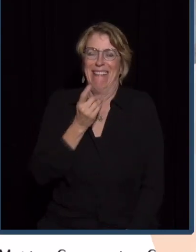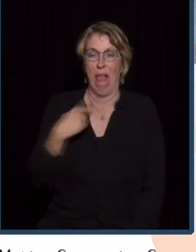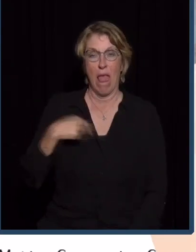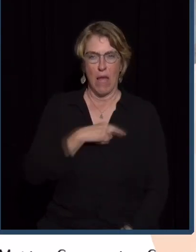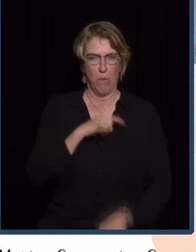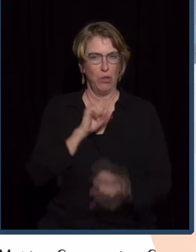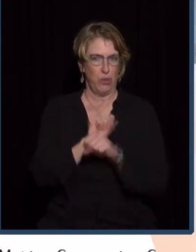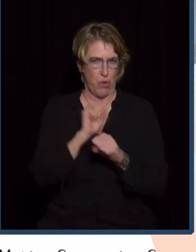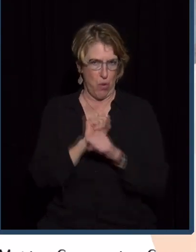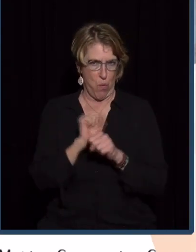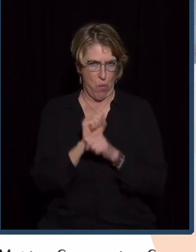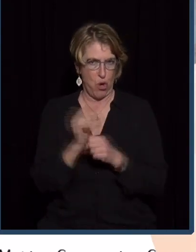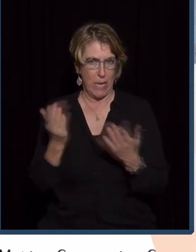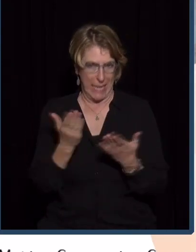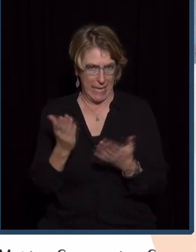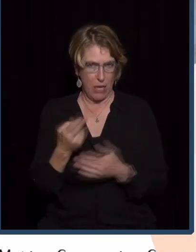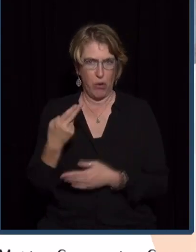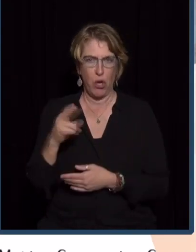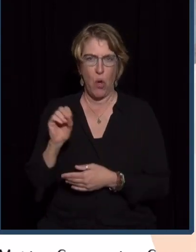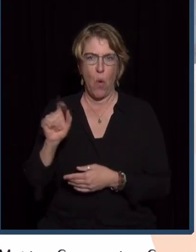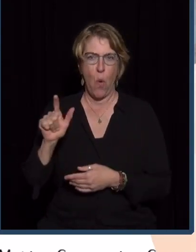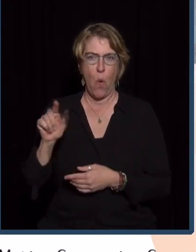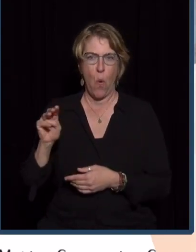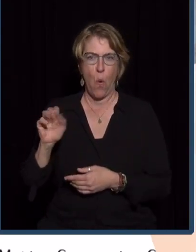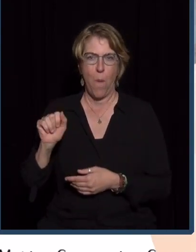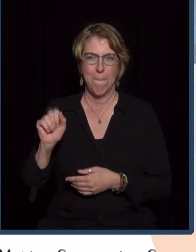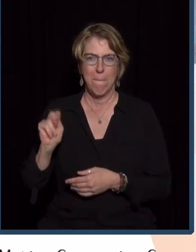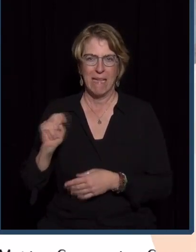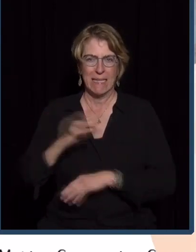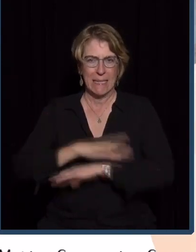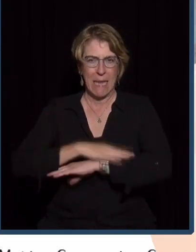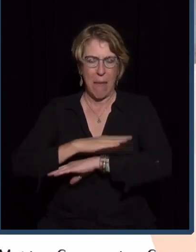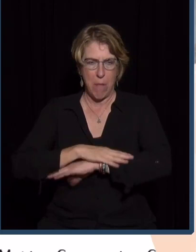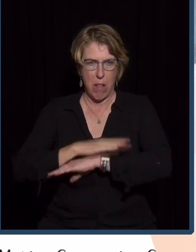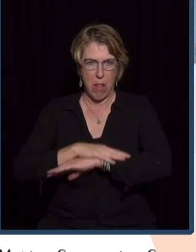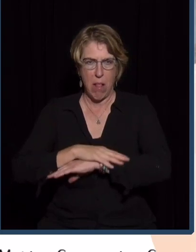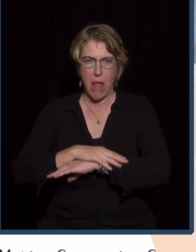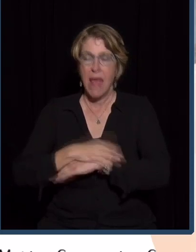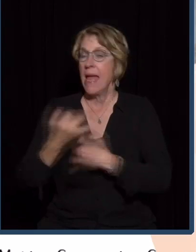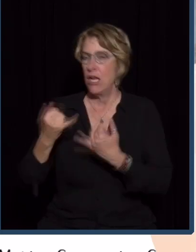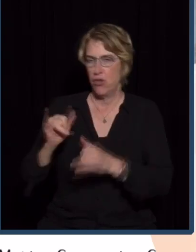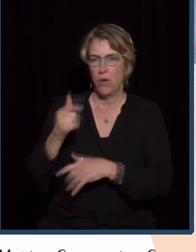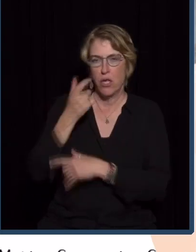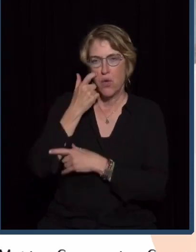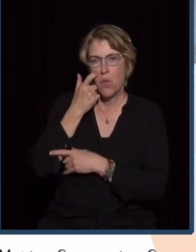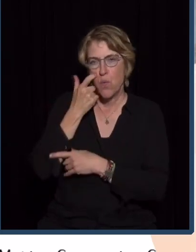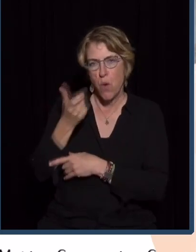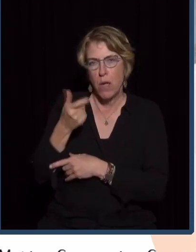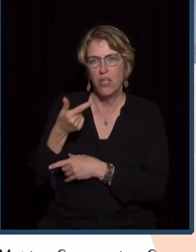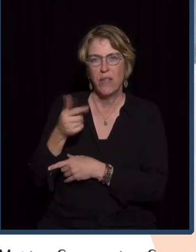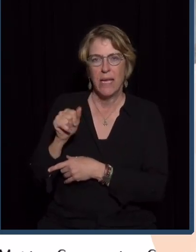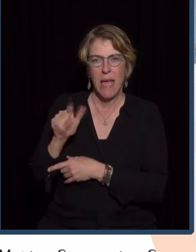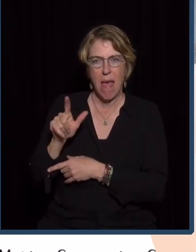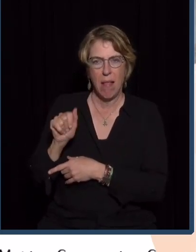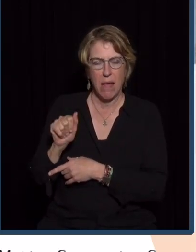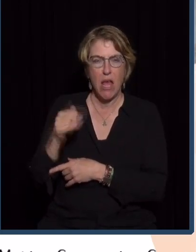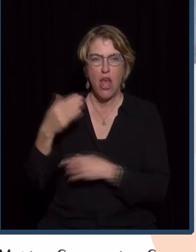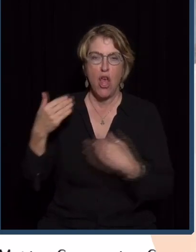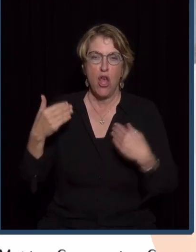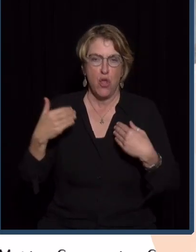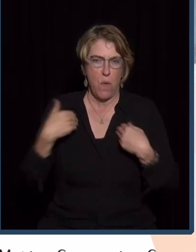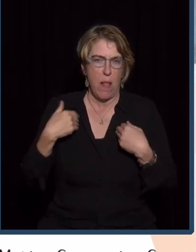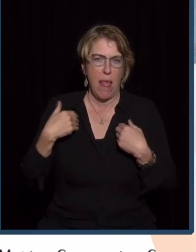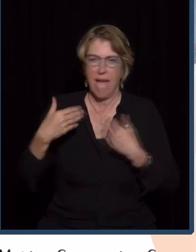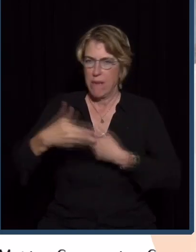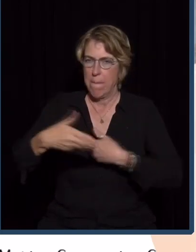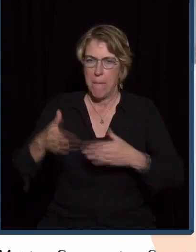work here ahead of time. When we're watching this, or when you're watching this at home, you will get a pack that will have the meal all ready